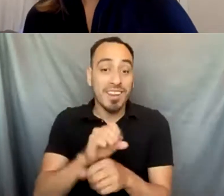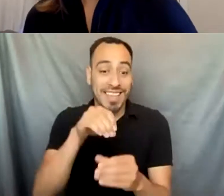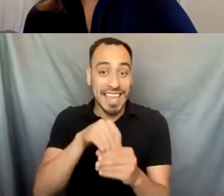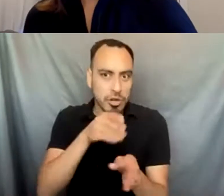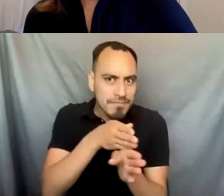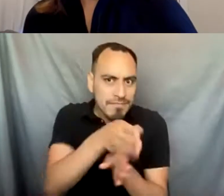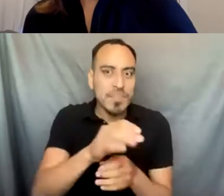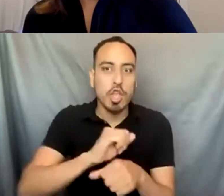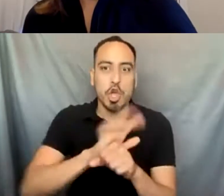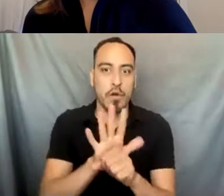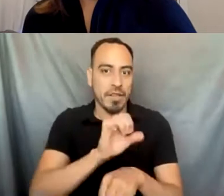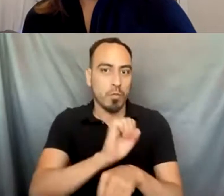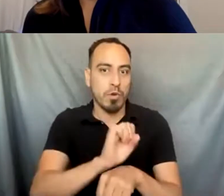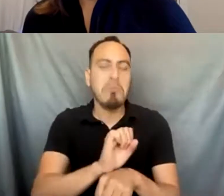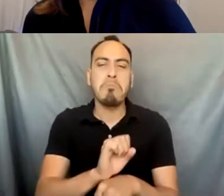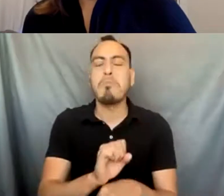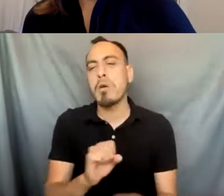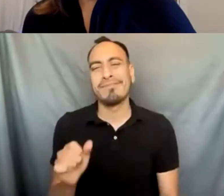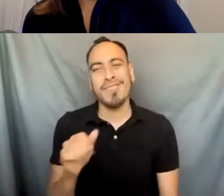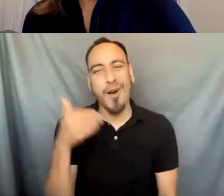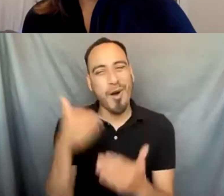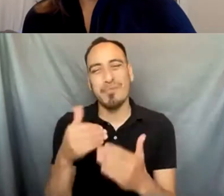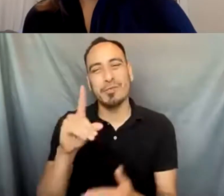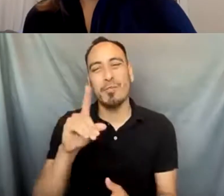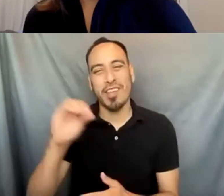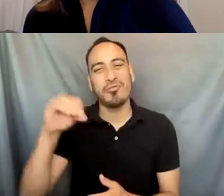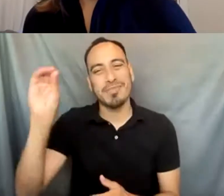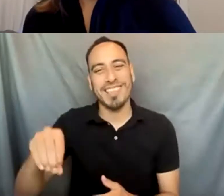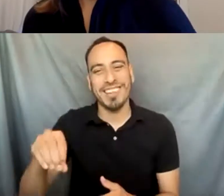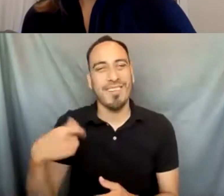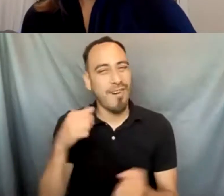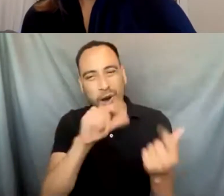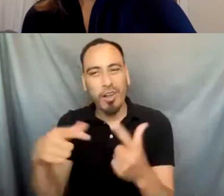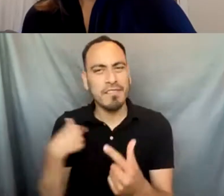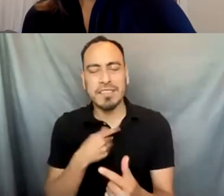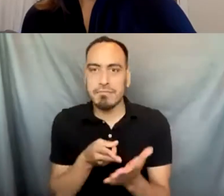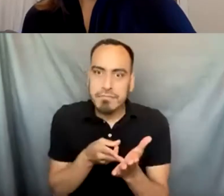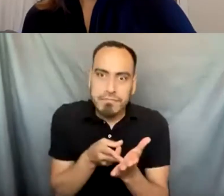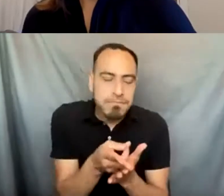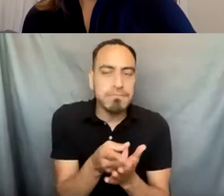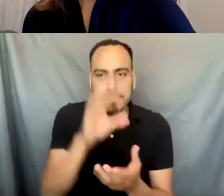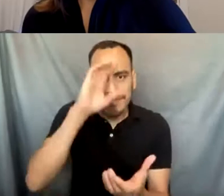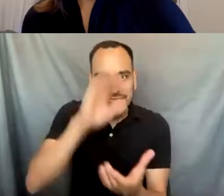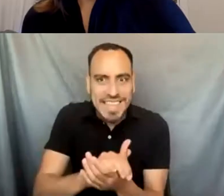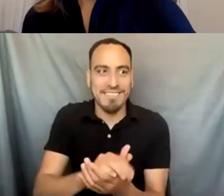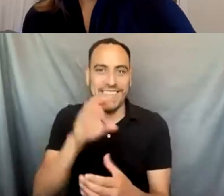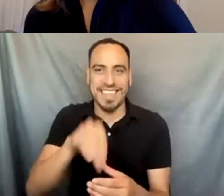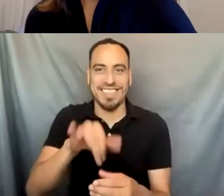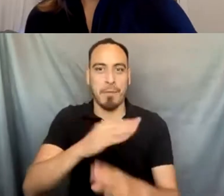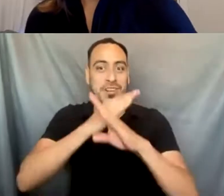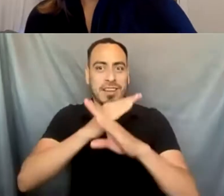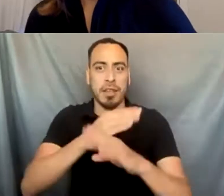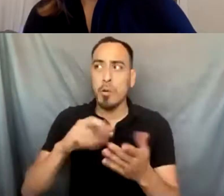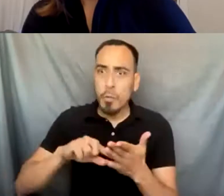very close to 100%, if not 100% vaccinated. We all truly believe in what we're doing. We want to be protected, and we want to protect our families and our